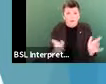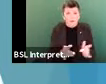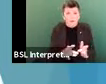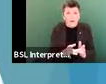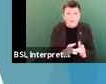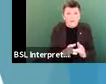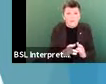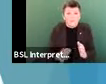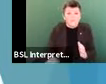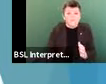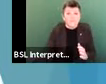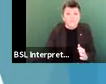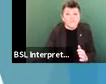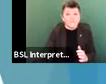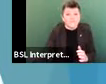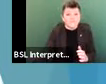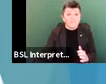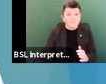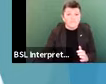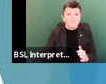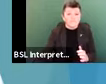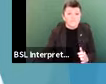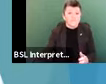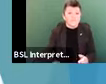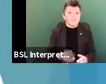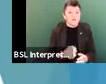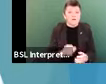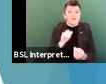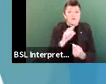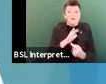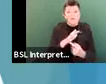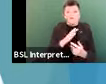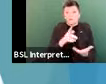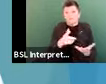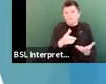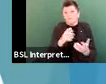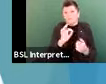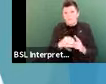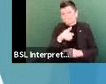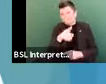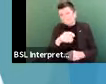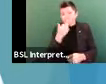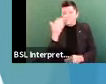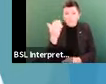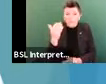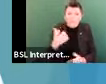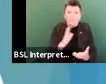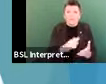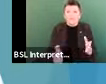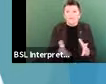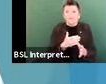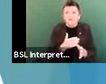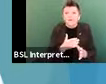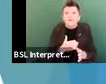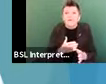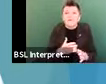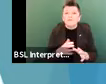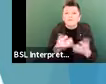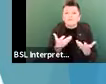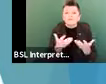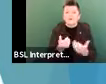very easily. So the important point of this presentation is that first, the role of wealth as a